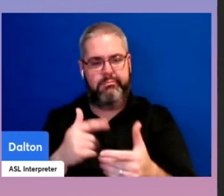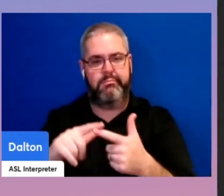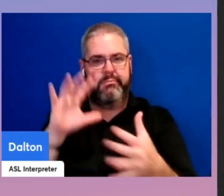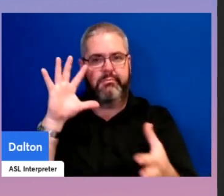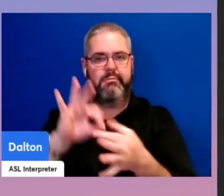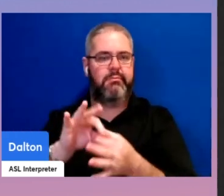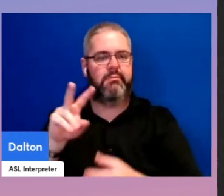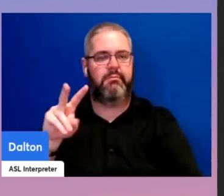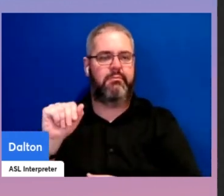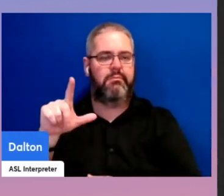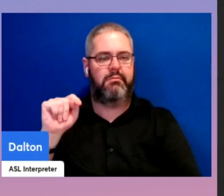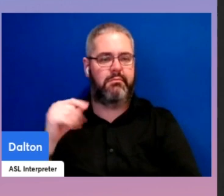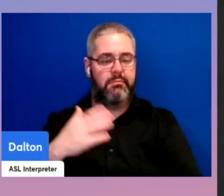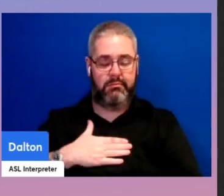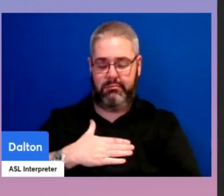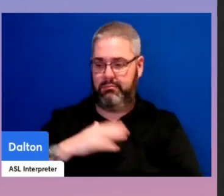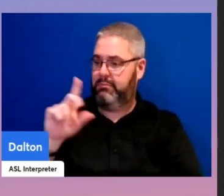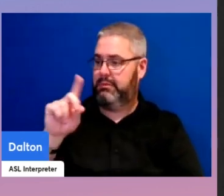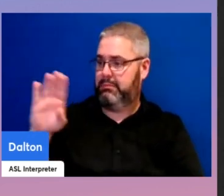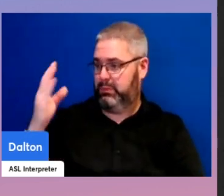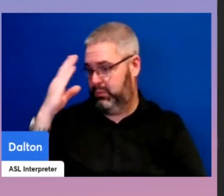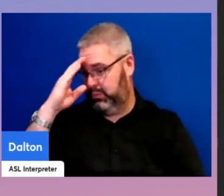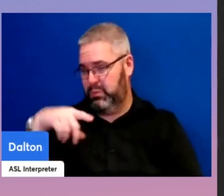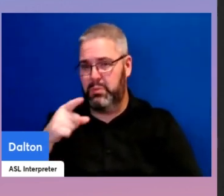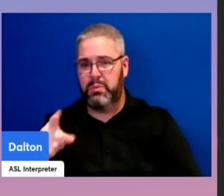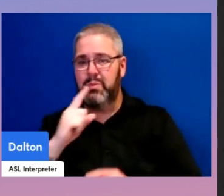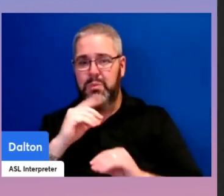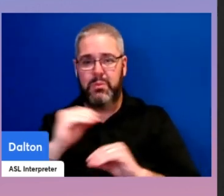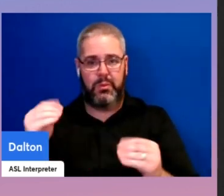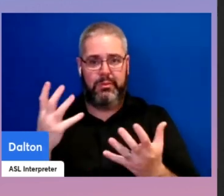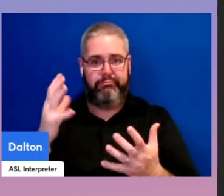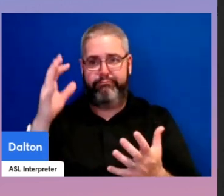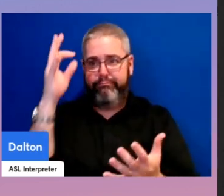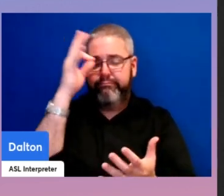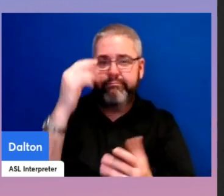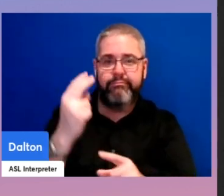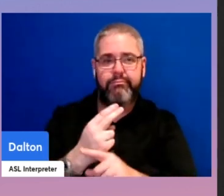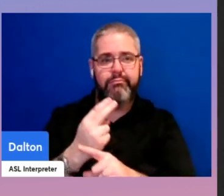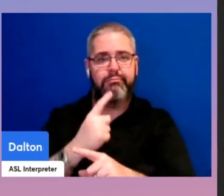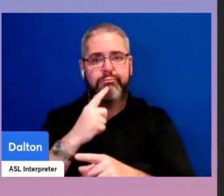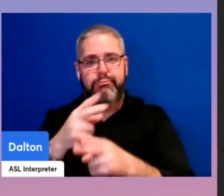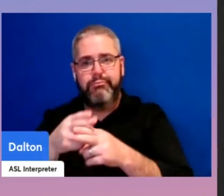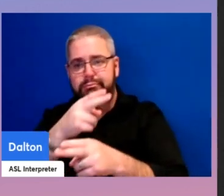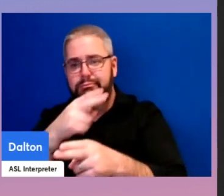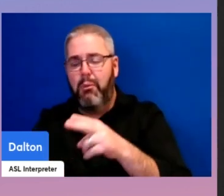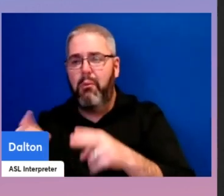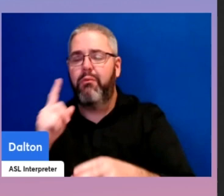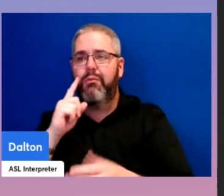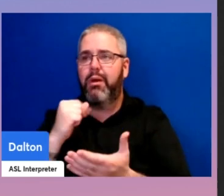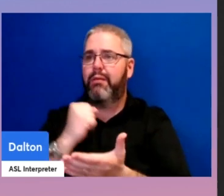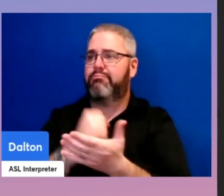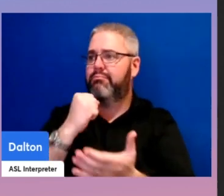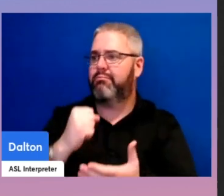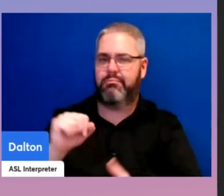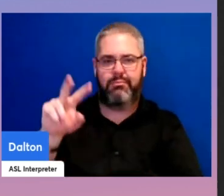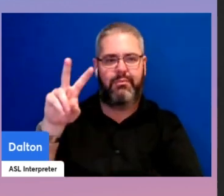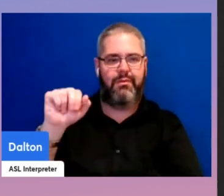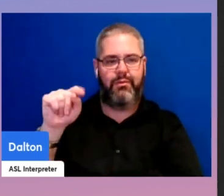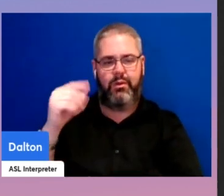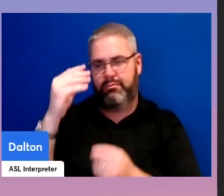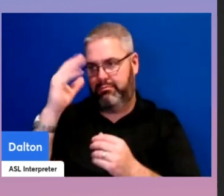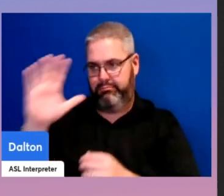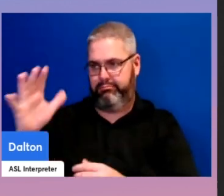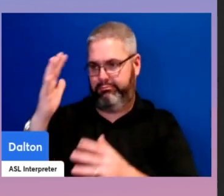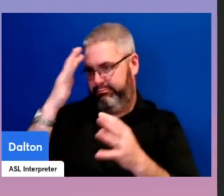of my database knowing, it has no idea that I'm using short-lived credentials. It's up to Vault to go ahead and issue those credentials and revoke